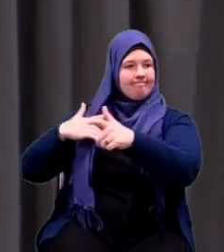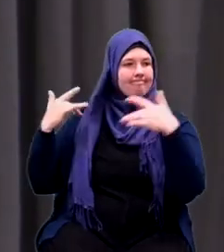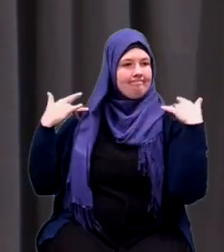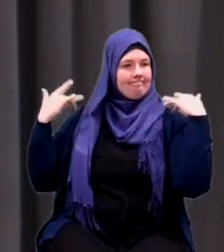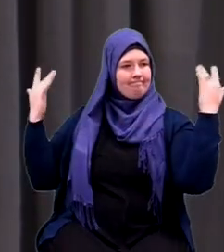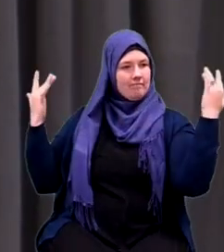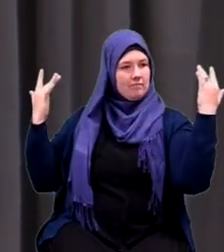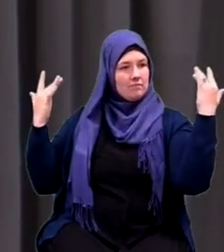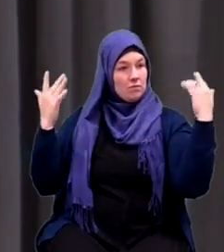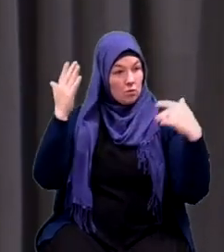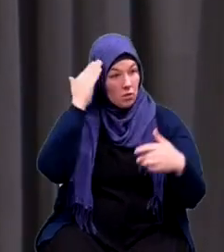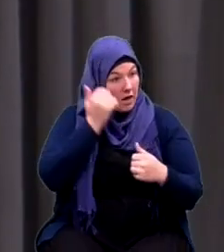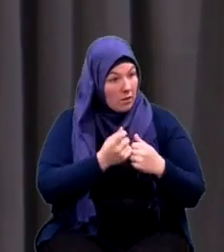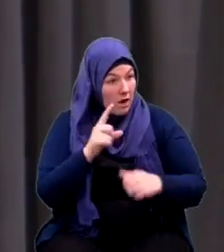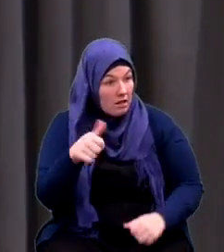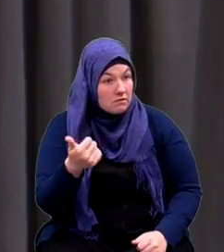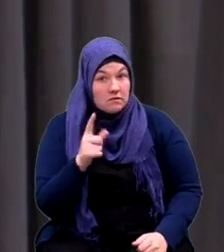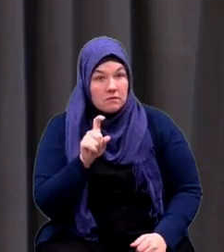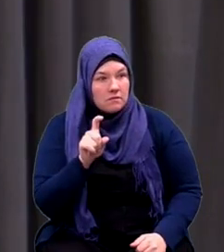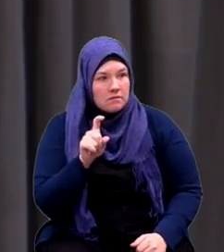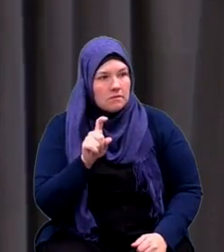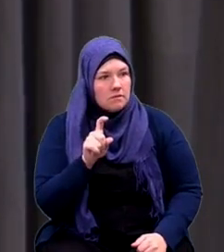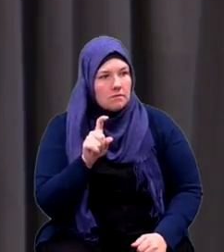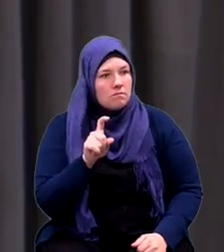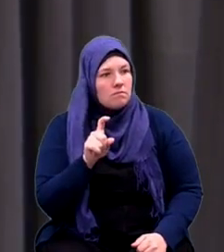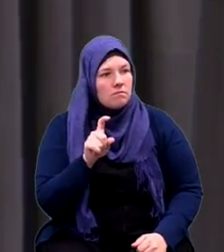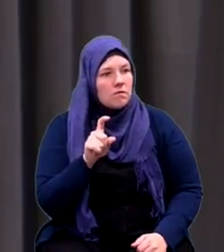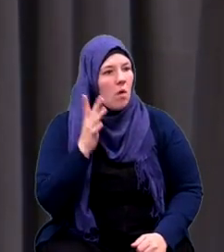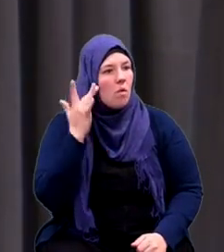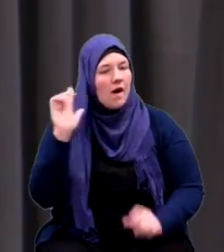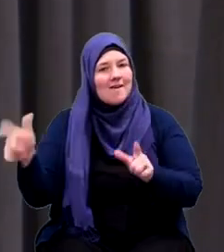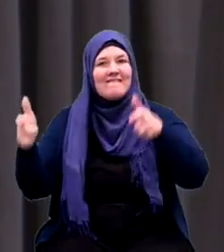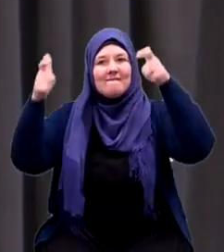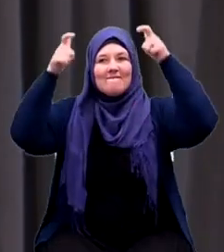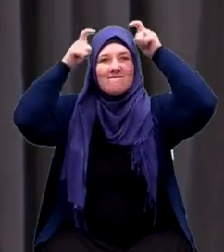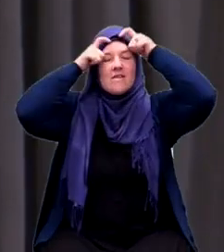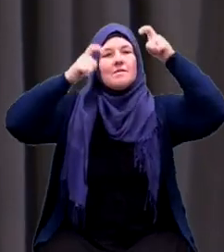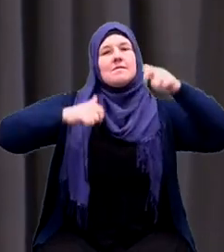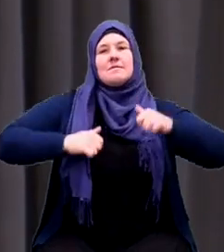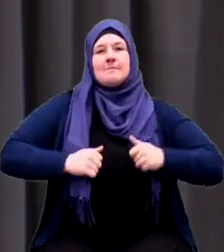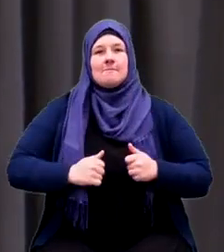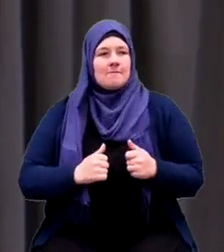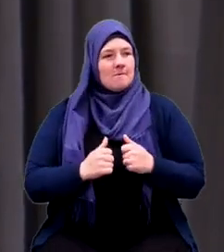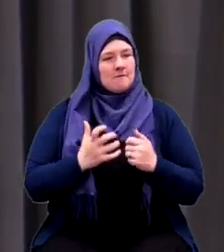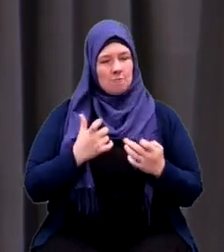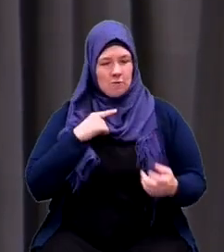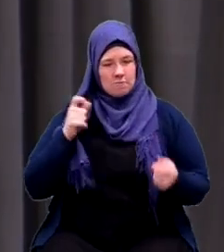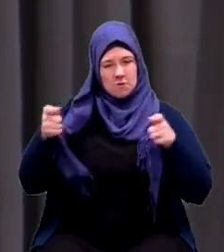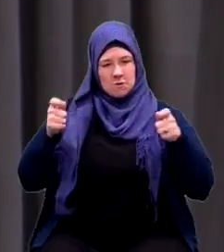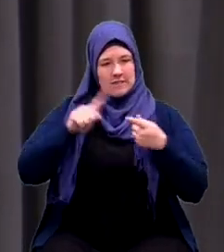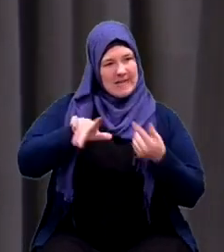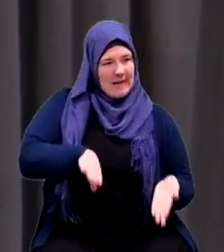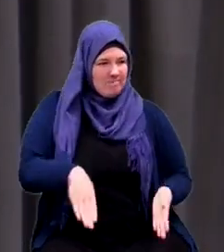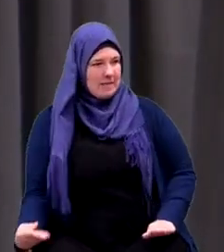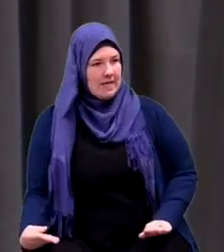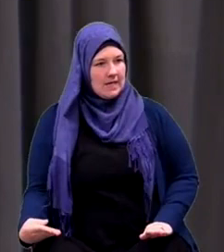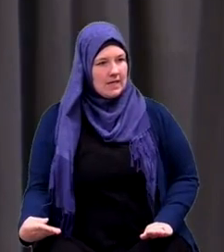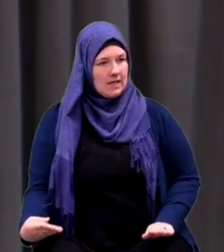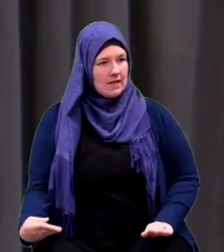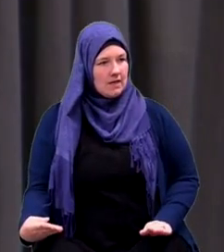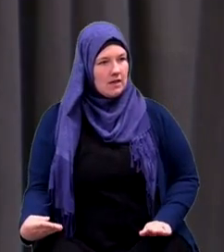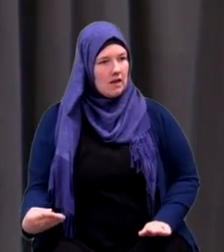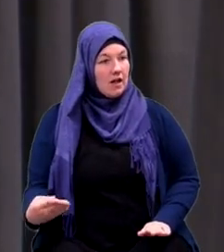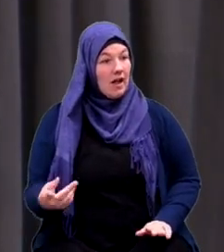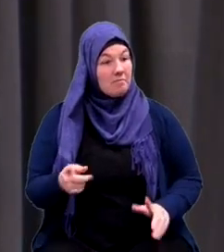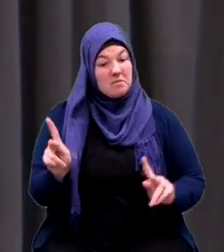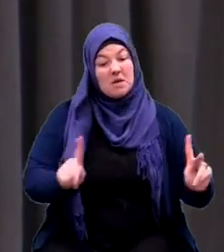Do we know anyone else? Why? Because they take us for granted. They get to the throne and we